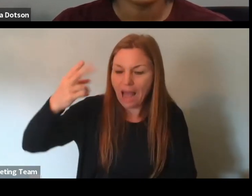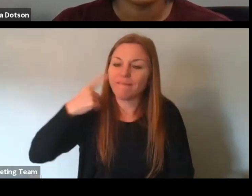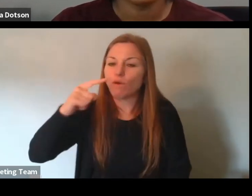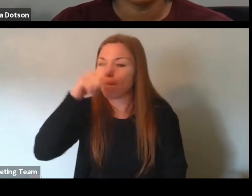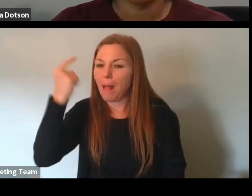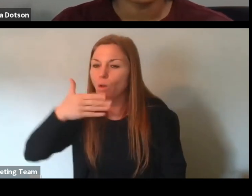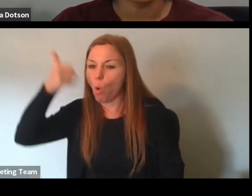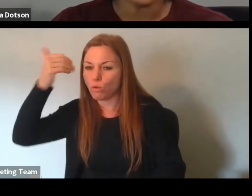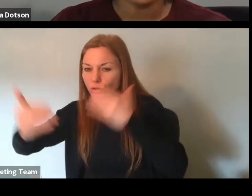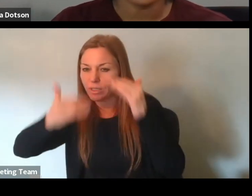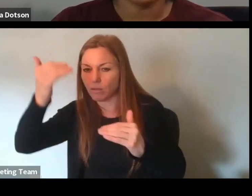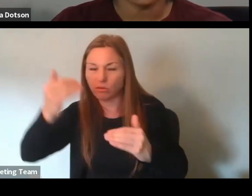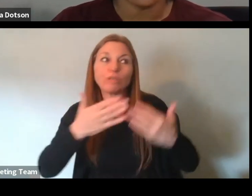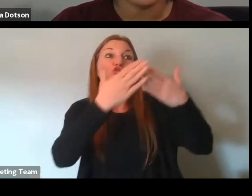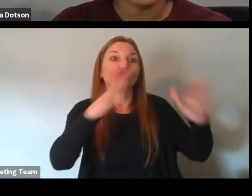adults.